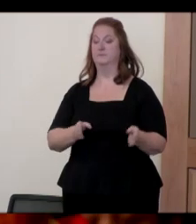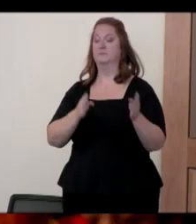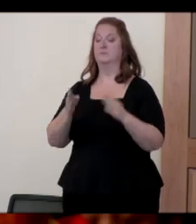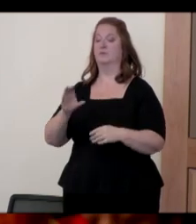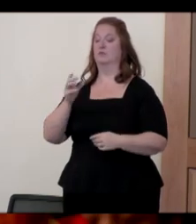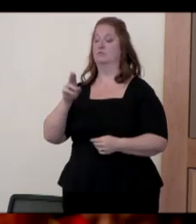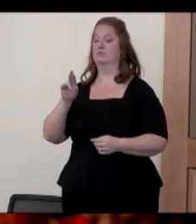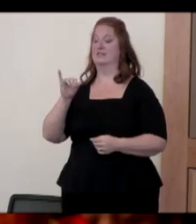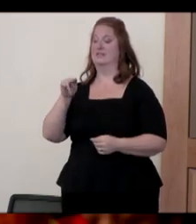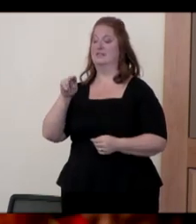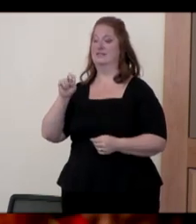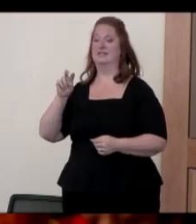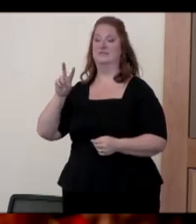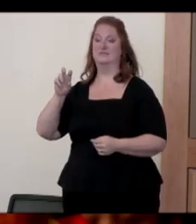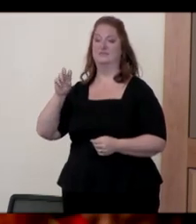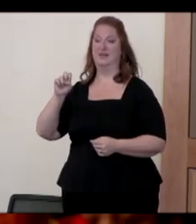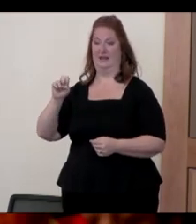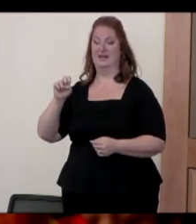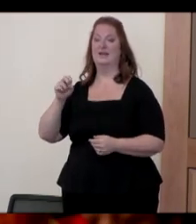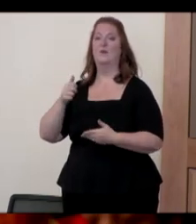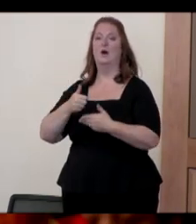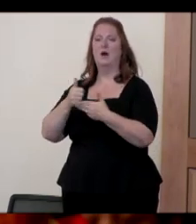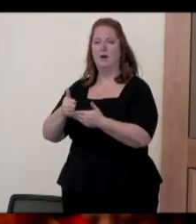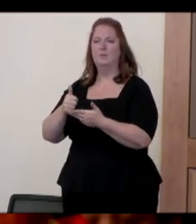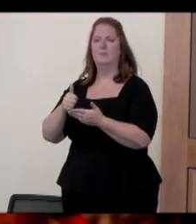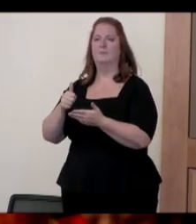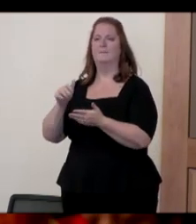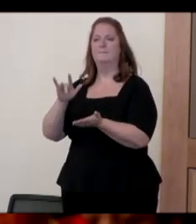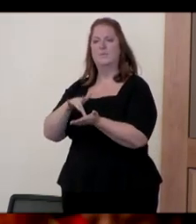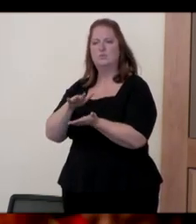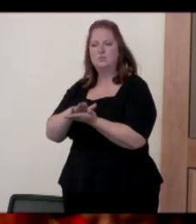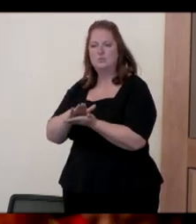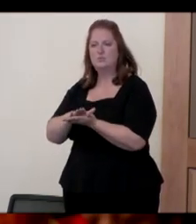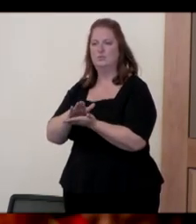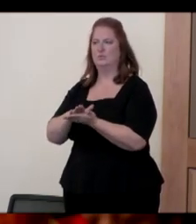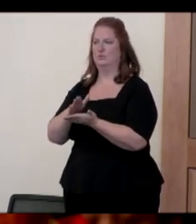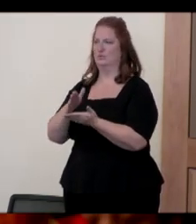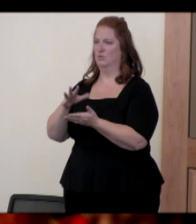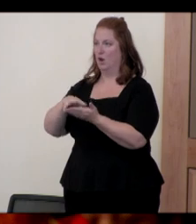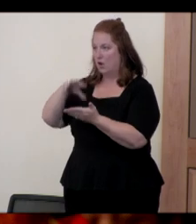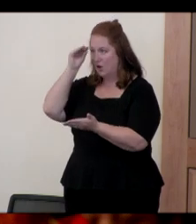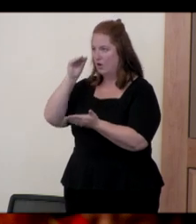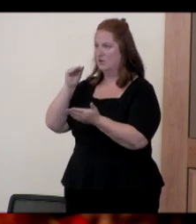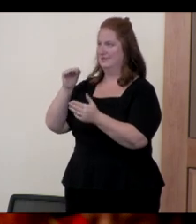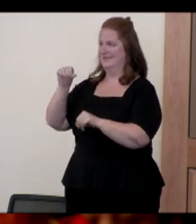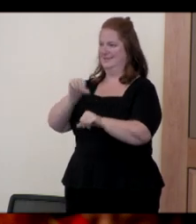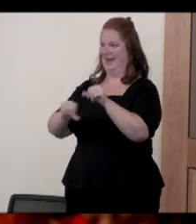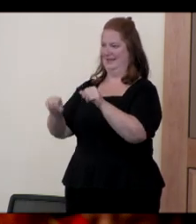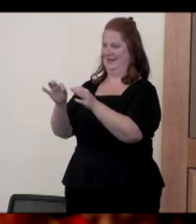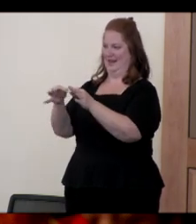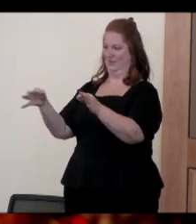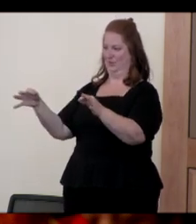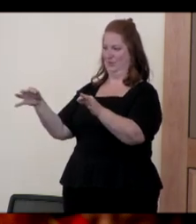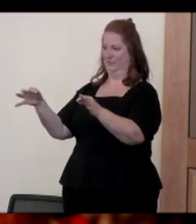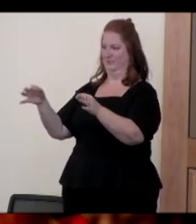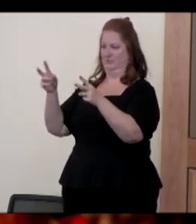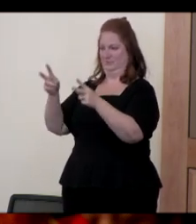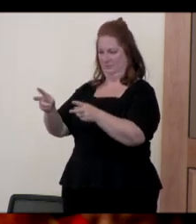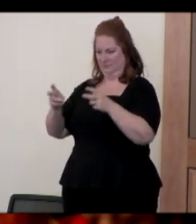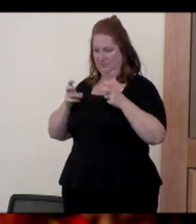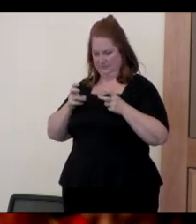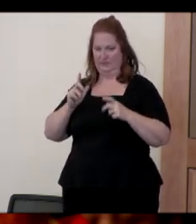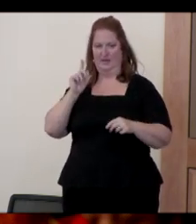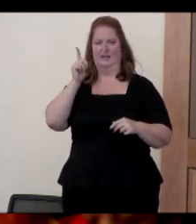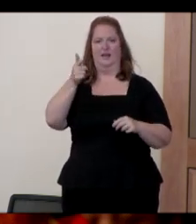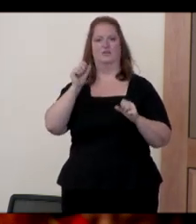revolutionary approaches to helping kids in urban middle schools get access to learning the language of science so that they can become the architects of